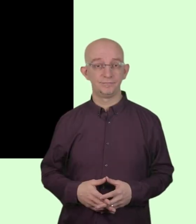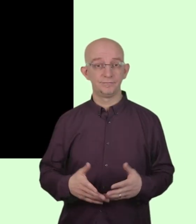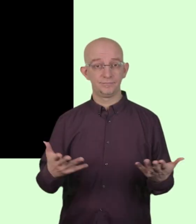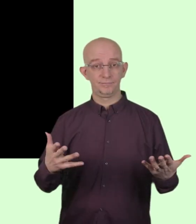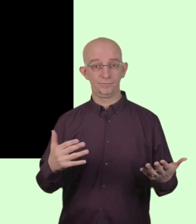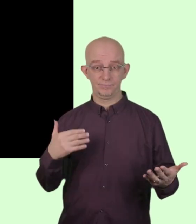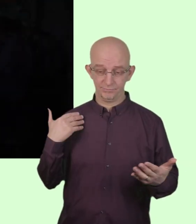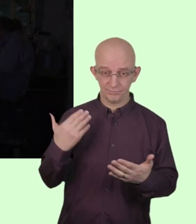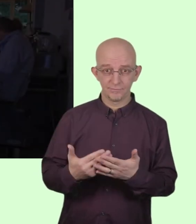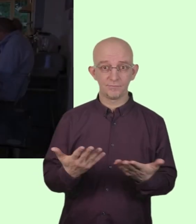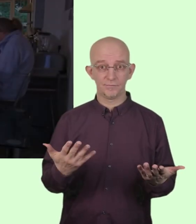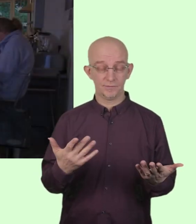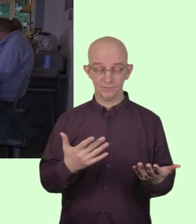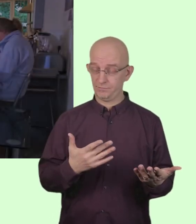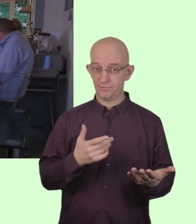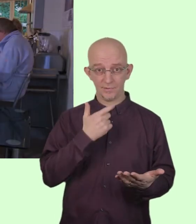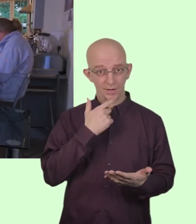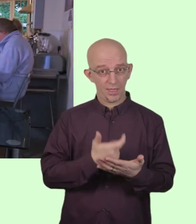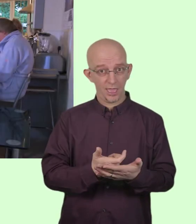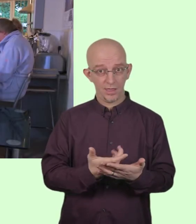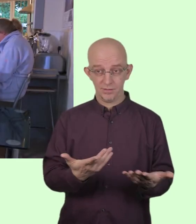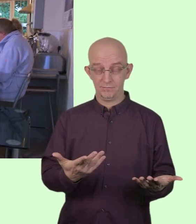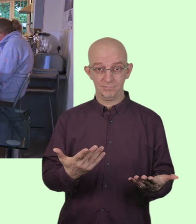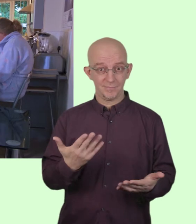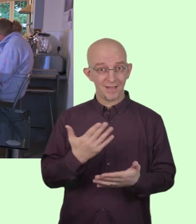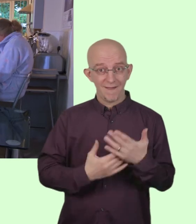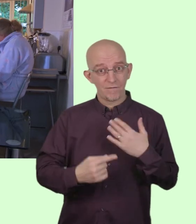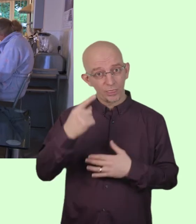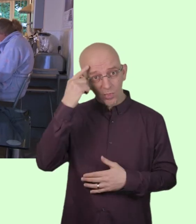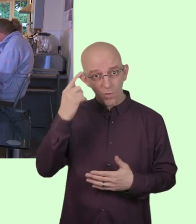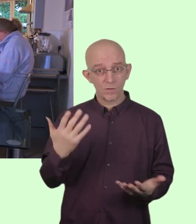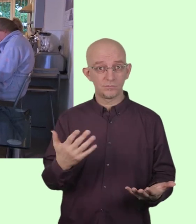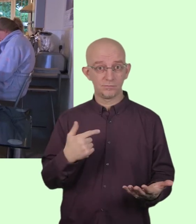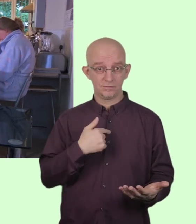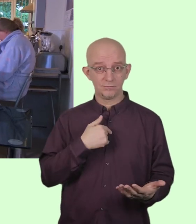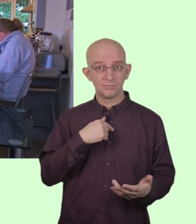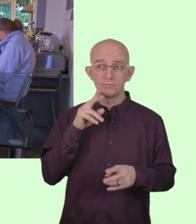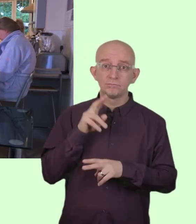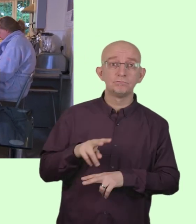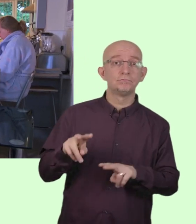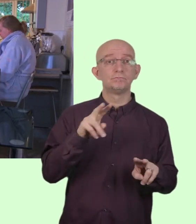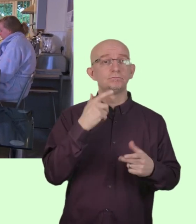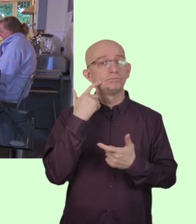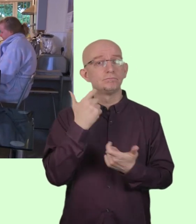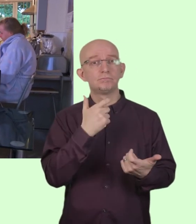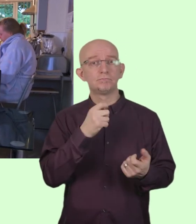So, here we are. Not quite what I was expecting when I went in for a house viewing this